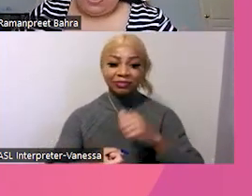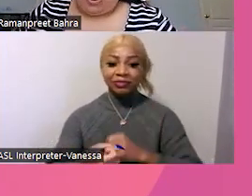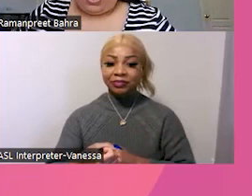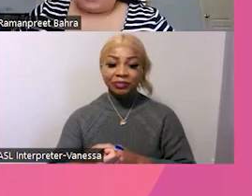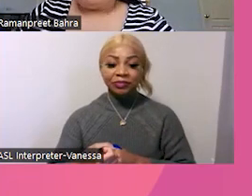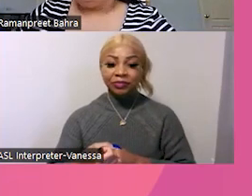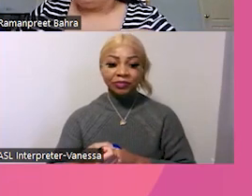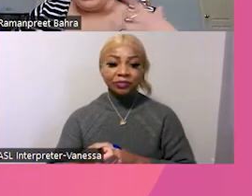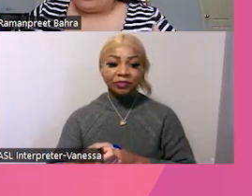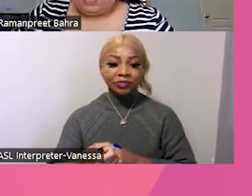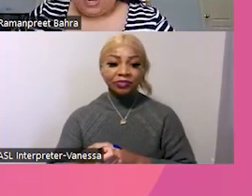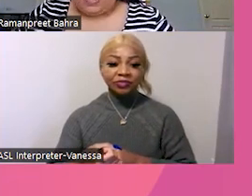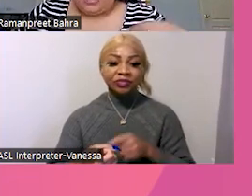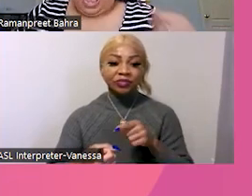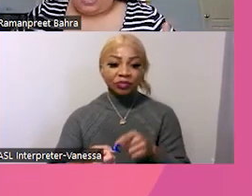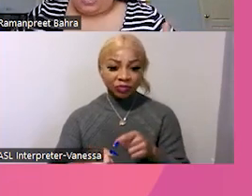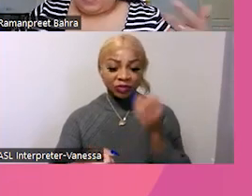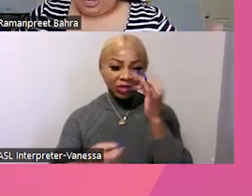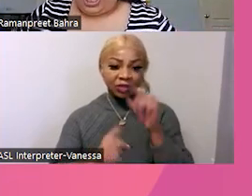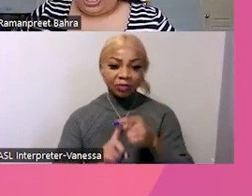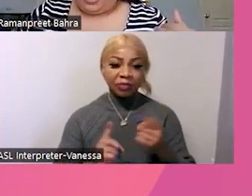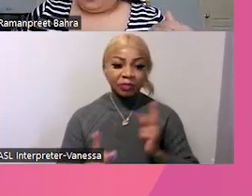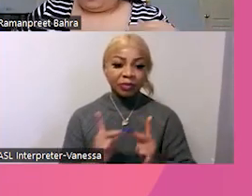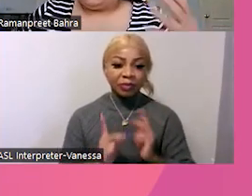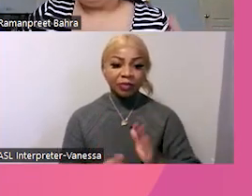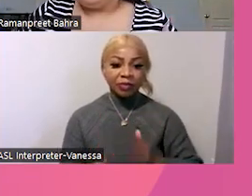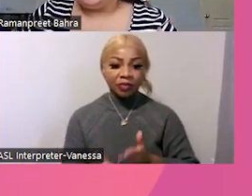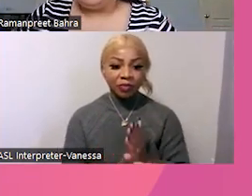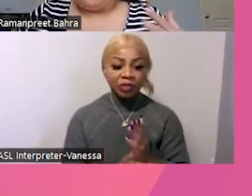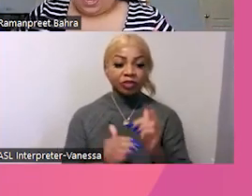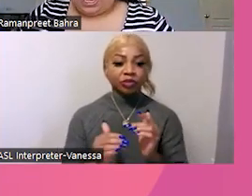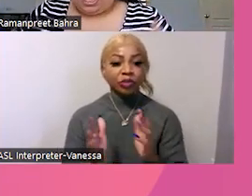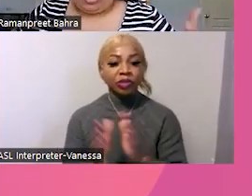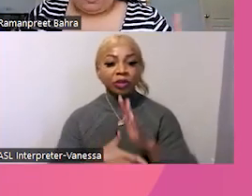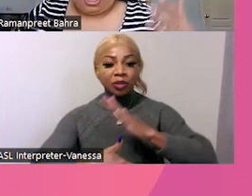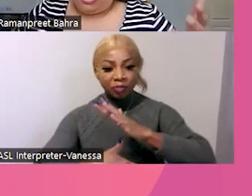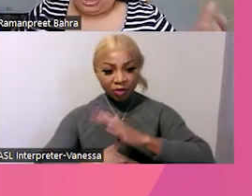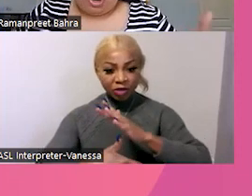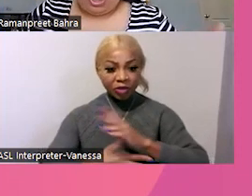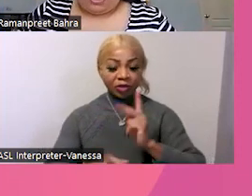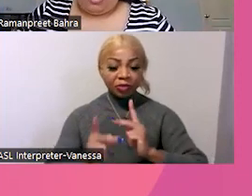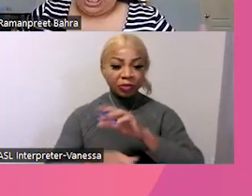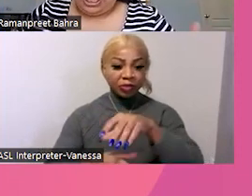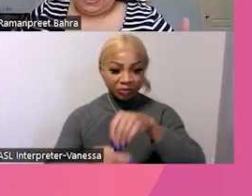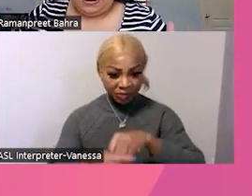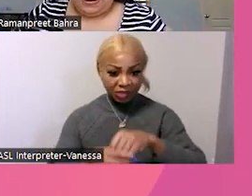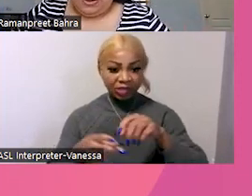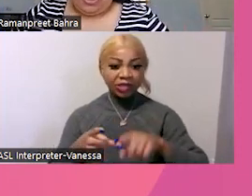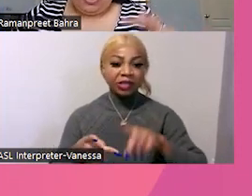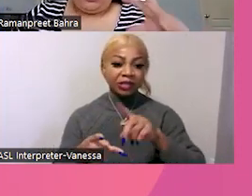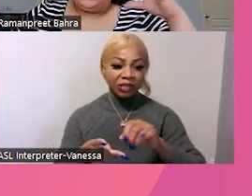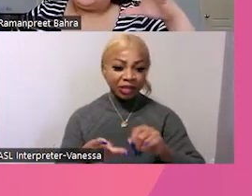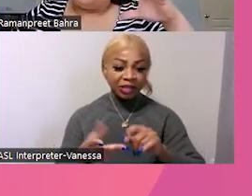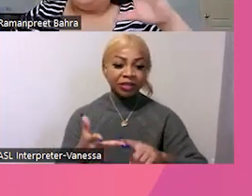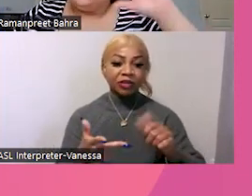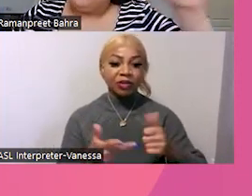rights discourse, and that we should prioritize access, equity, and the participation of fat and otherly marginalized communities. So